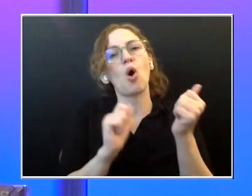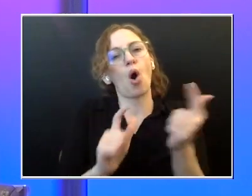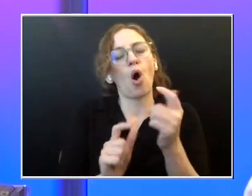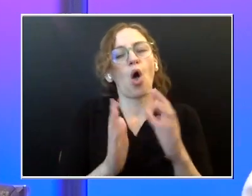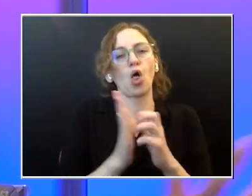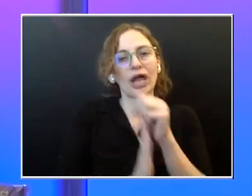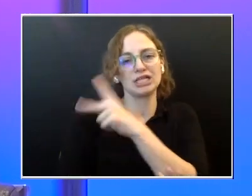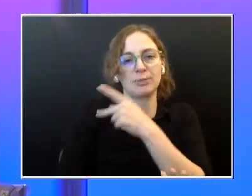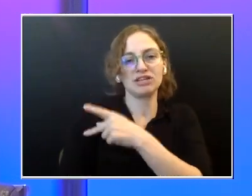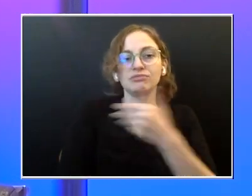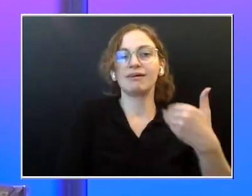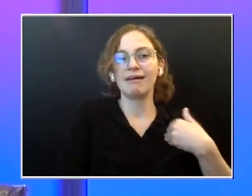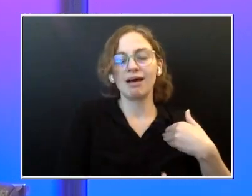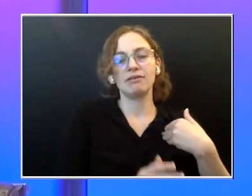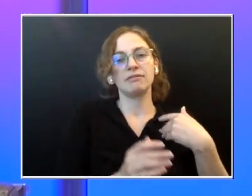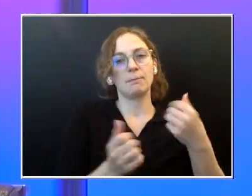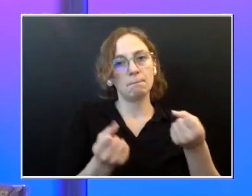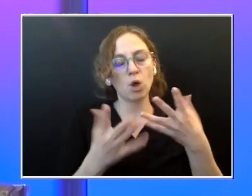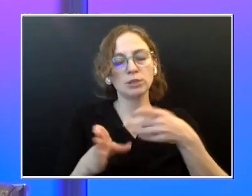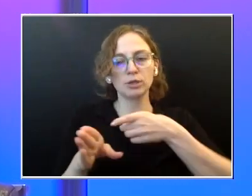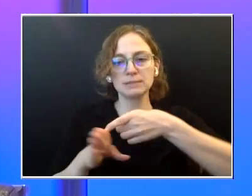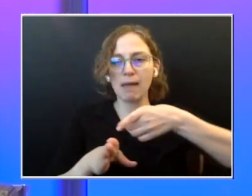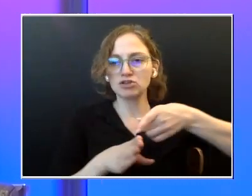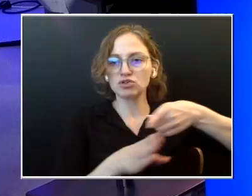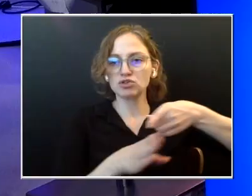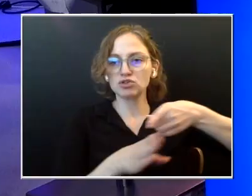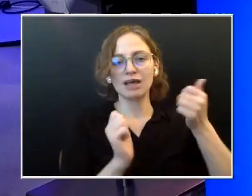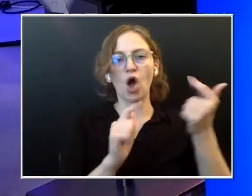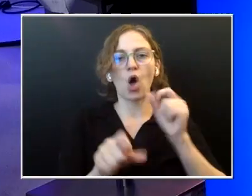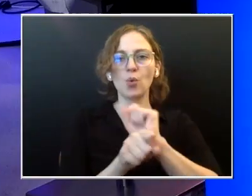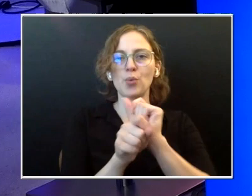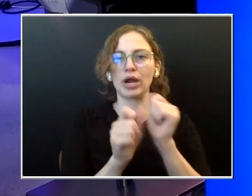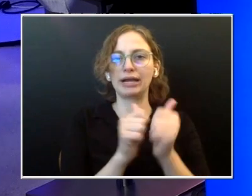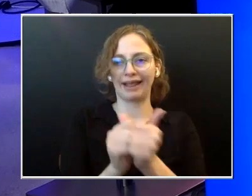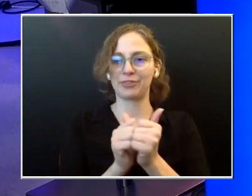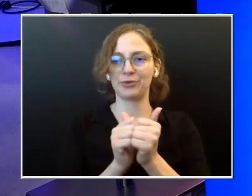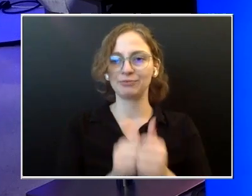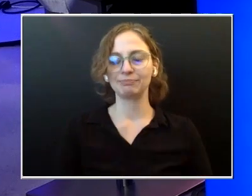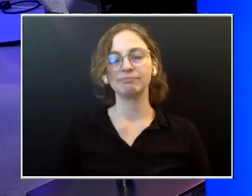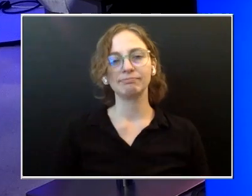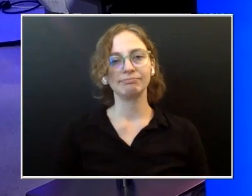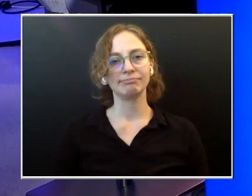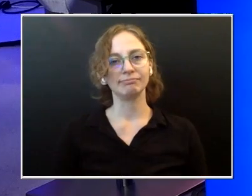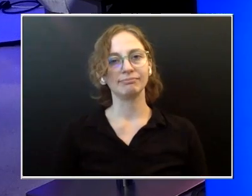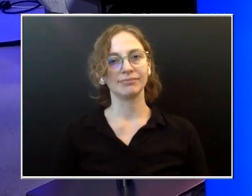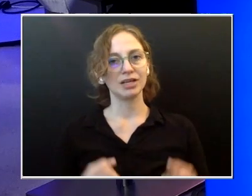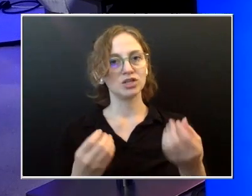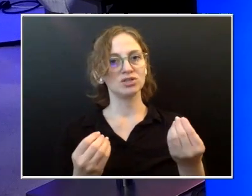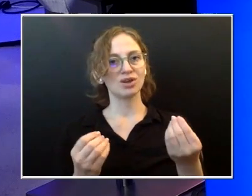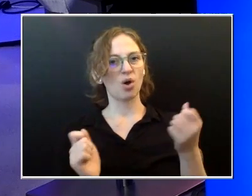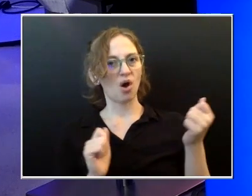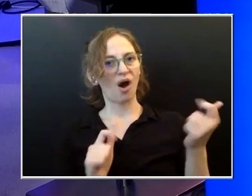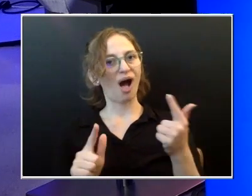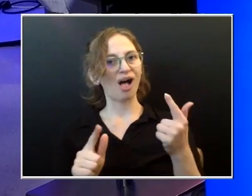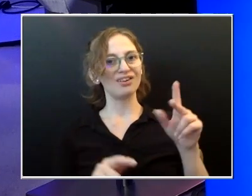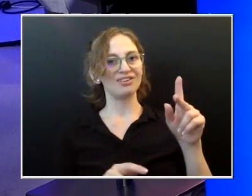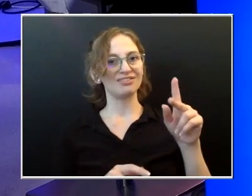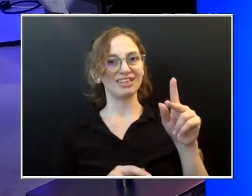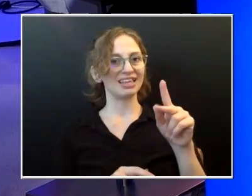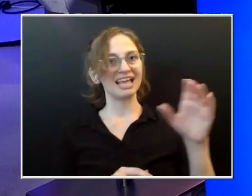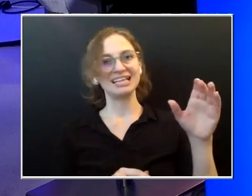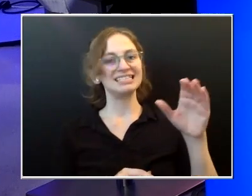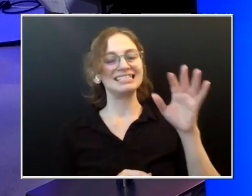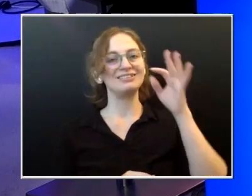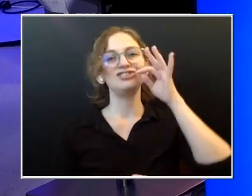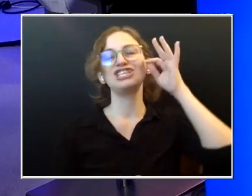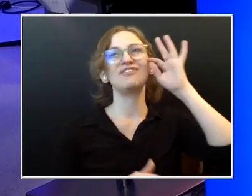multiple specialists that are weighing in and treating you. It's like you have all of the Kansas City Chiefs behind you if you were an athlete. Yes. Like you have a